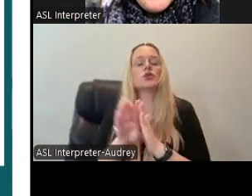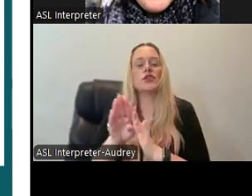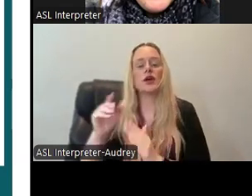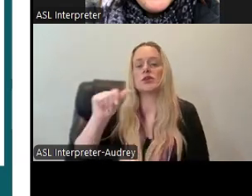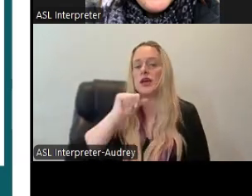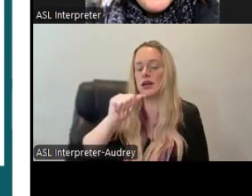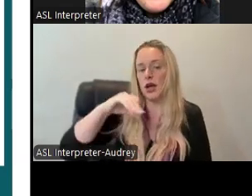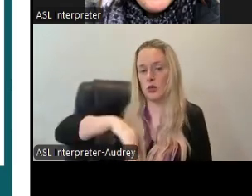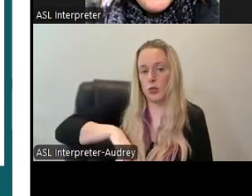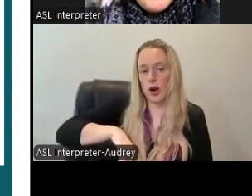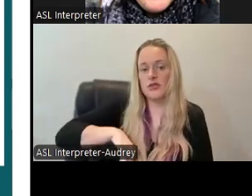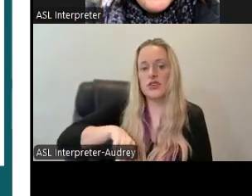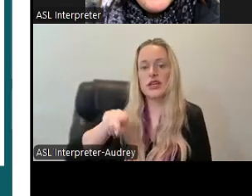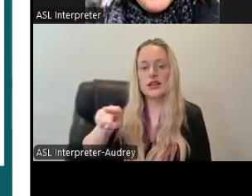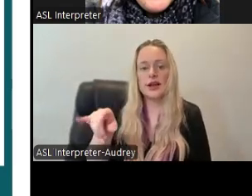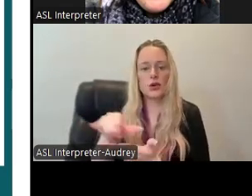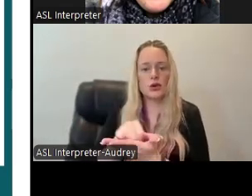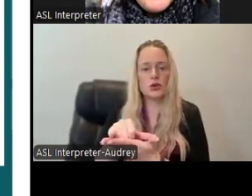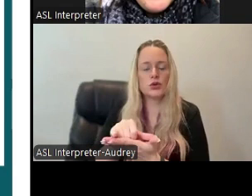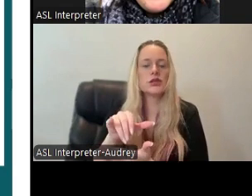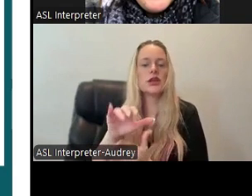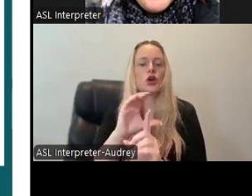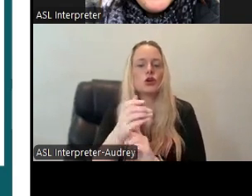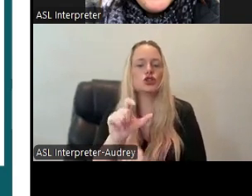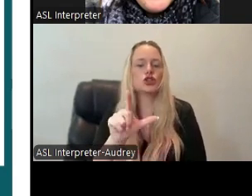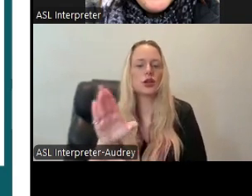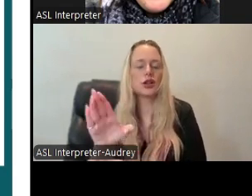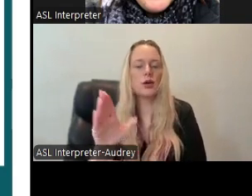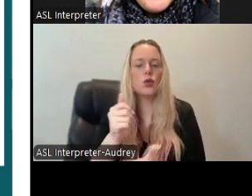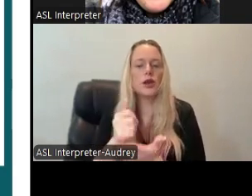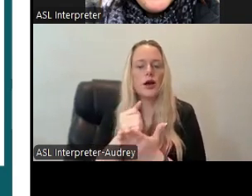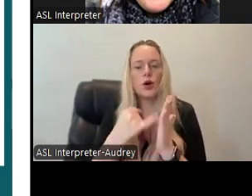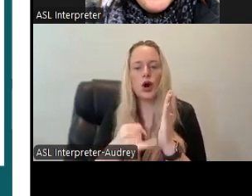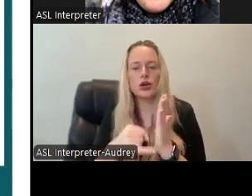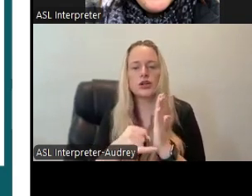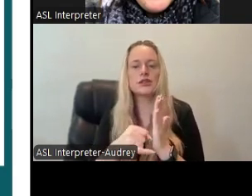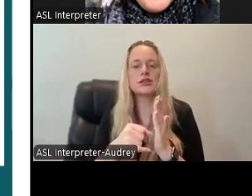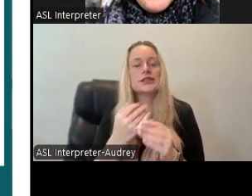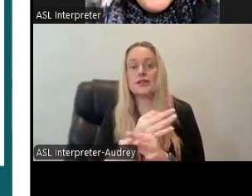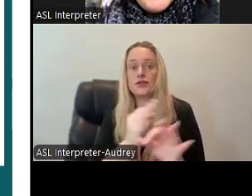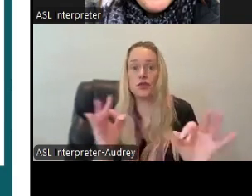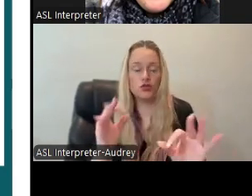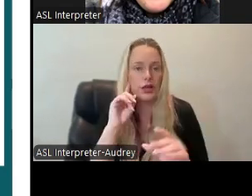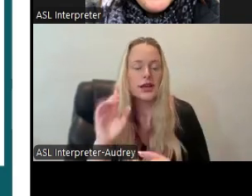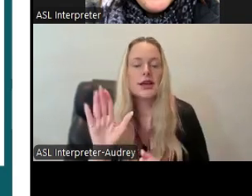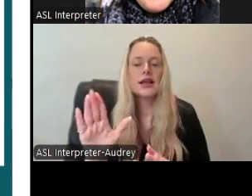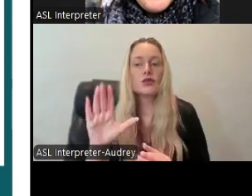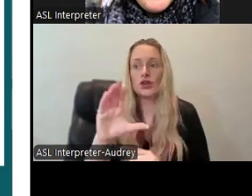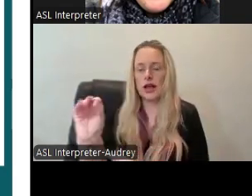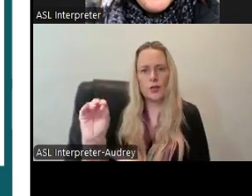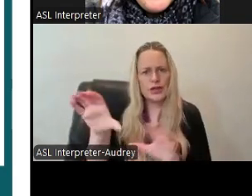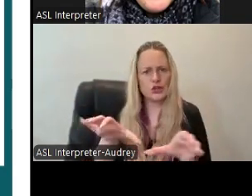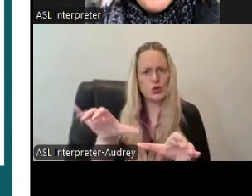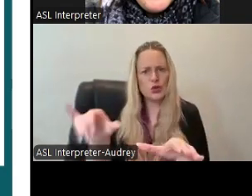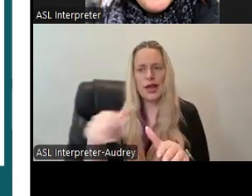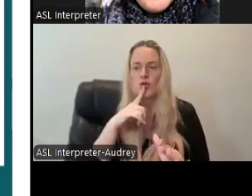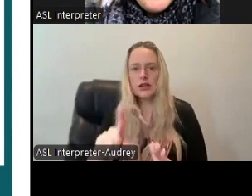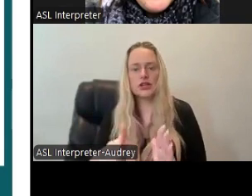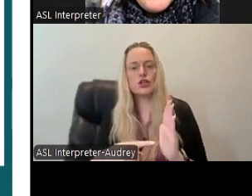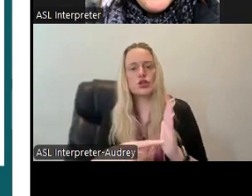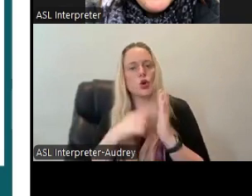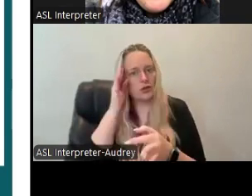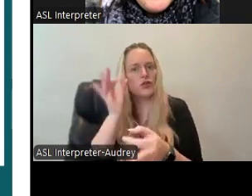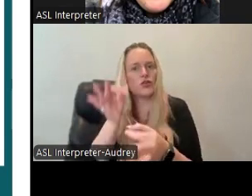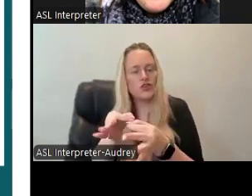Club. And we help artists and curators get exhibitions free of charge and no commission. And for a company to do that was really to take a leap of faith in some artists. And